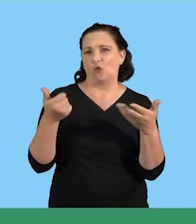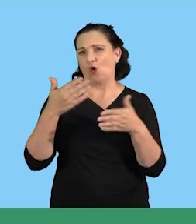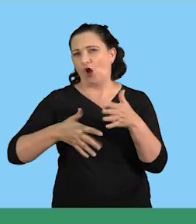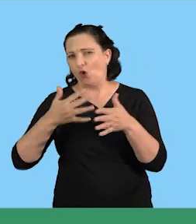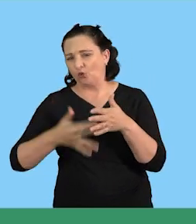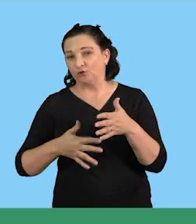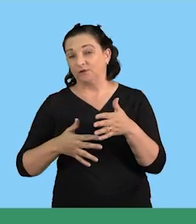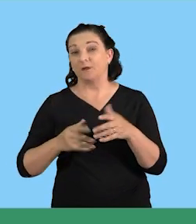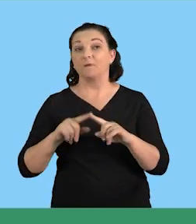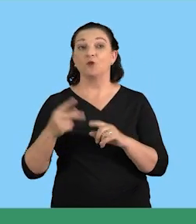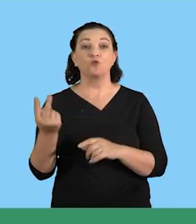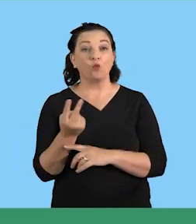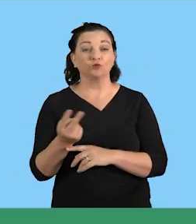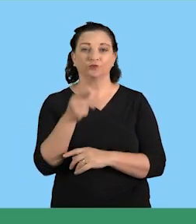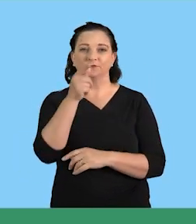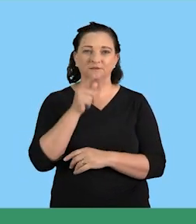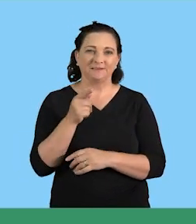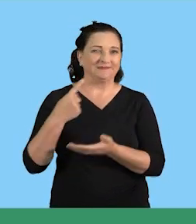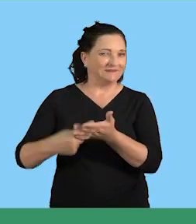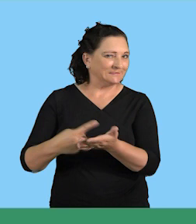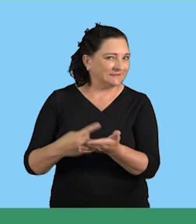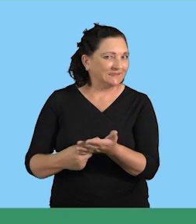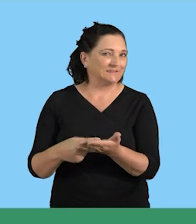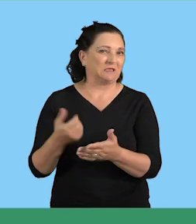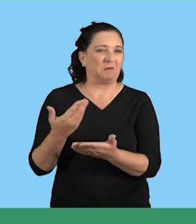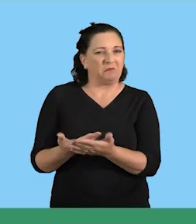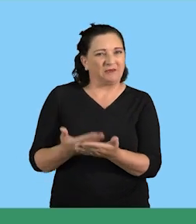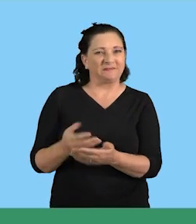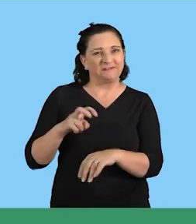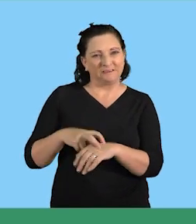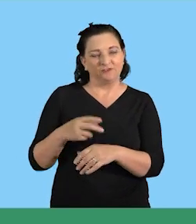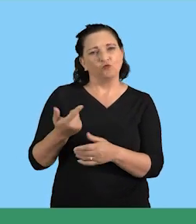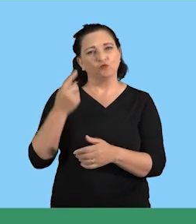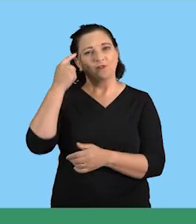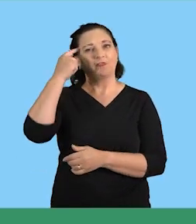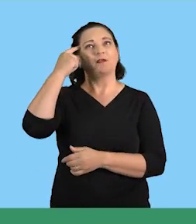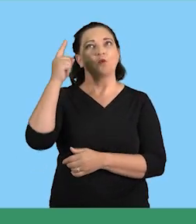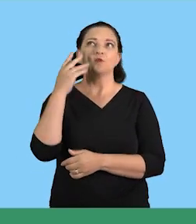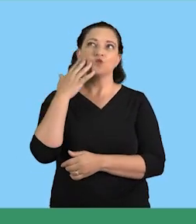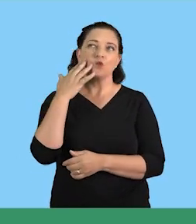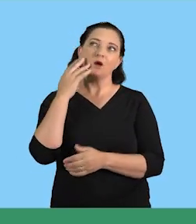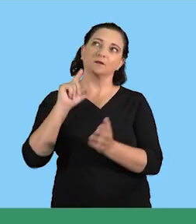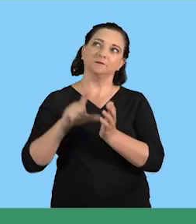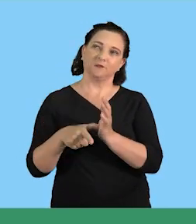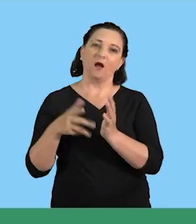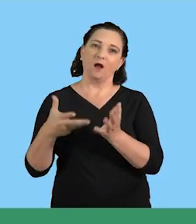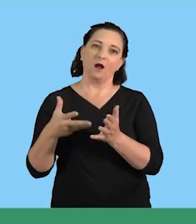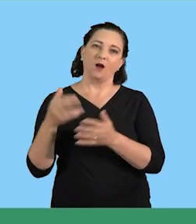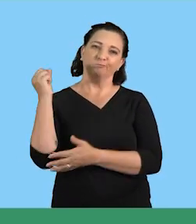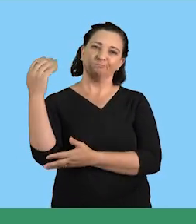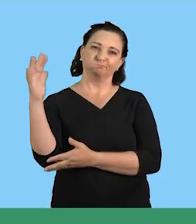cartoons, outline or explain or discuss factors that must be considered when designing